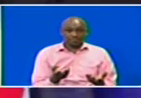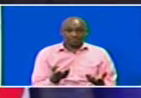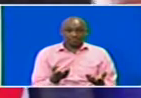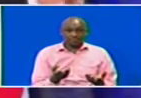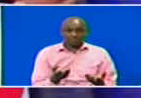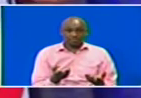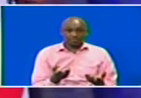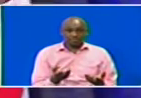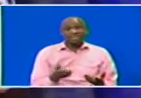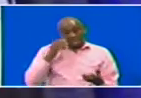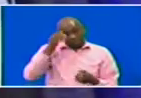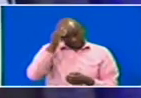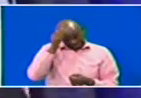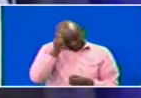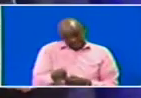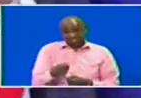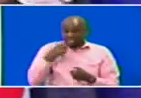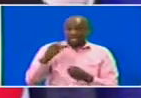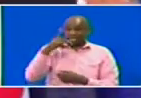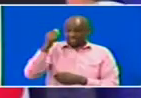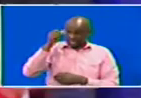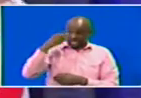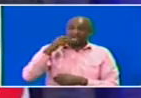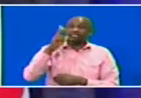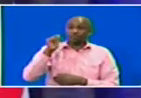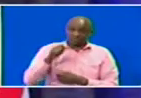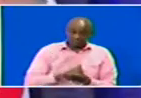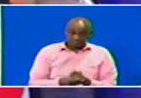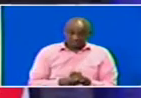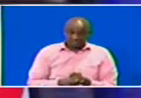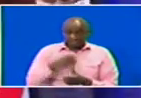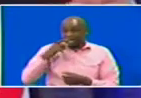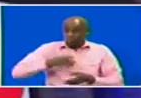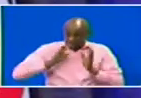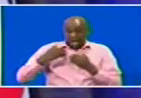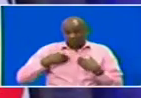As Justice Kihara, I've just heard him sitting there saying, I wish that there would be a way.